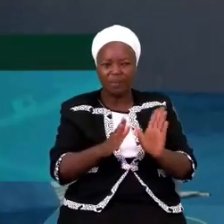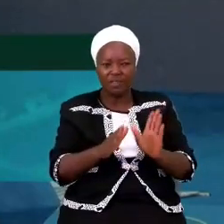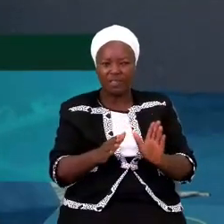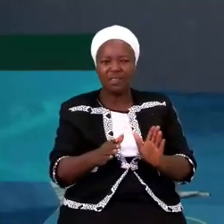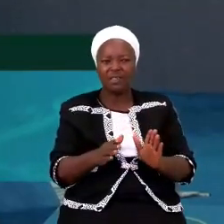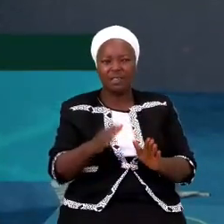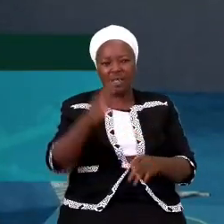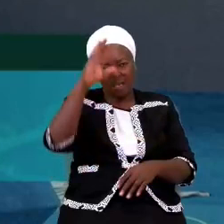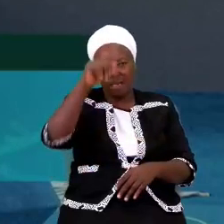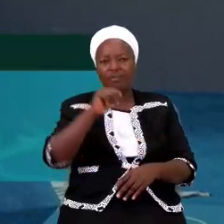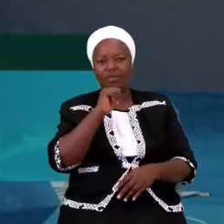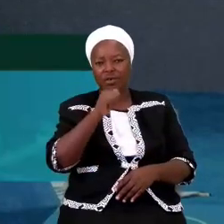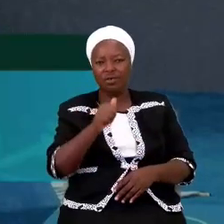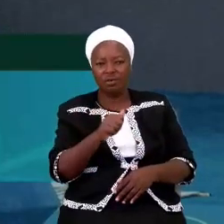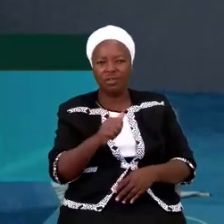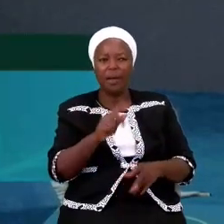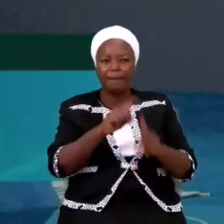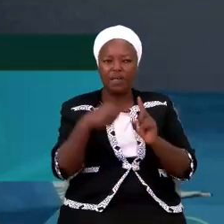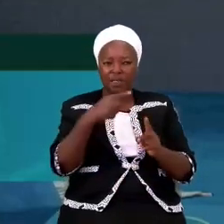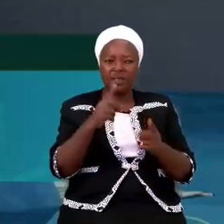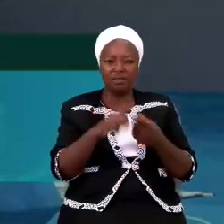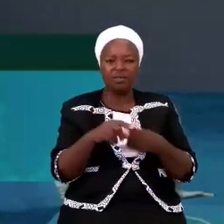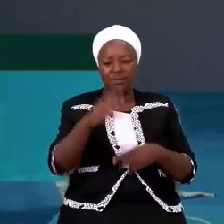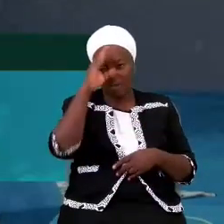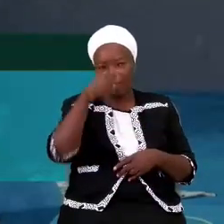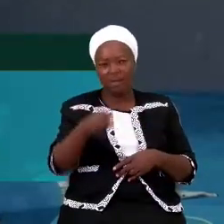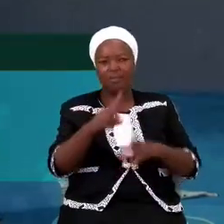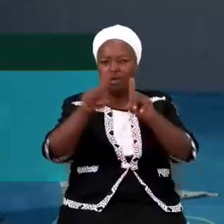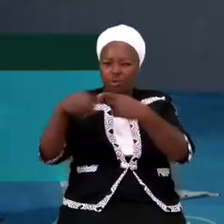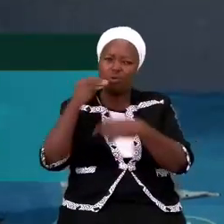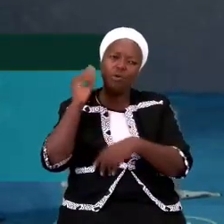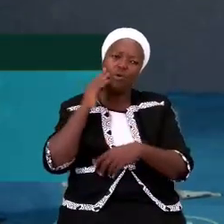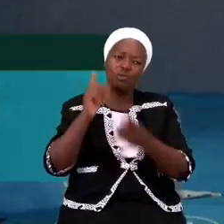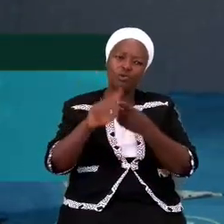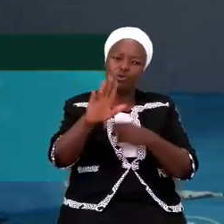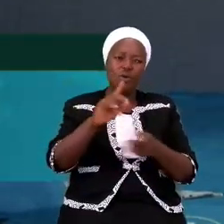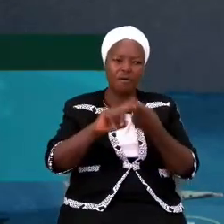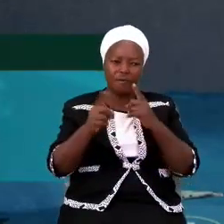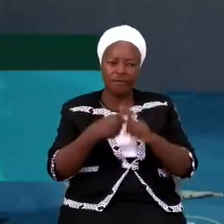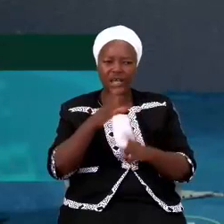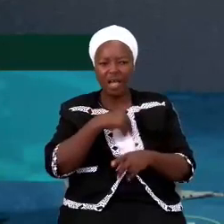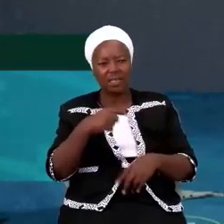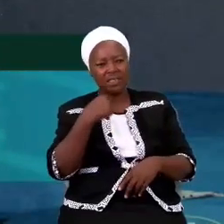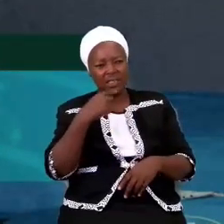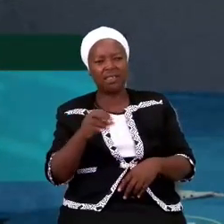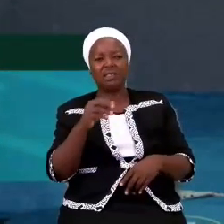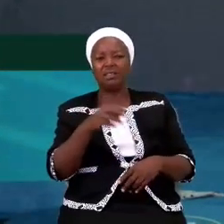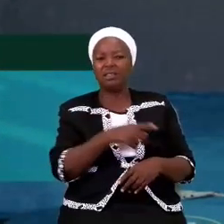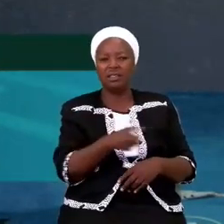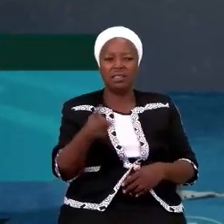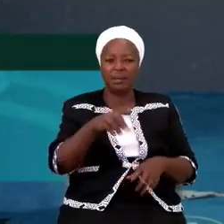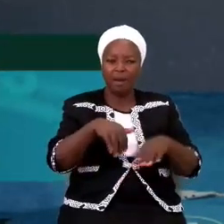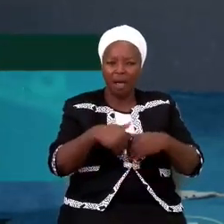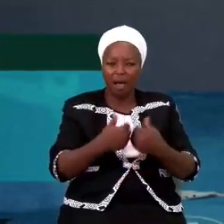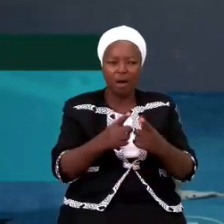and tell them how great things the Lord has done